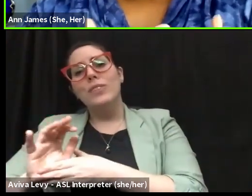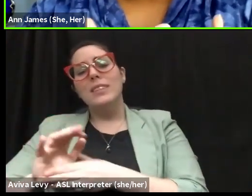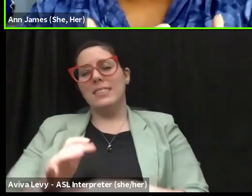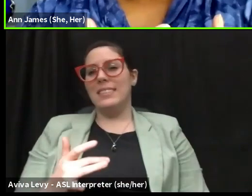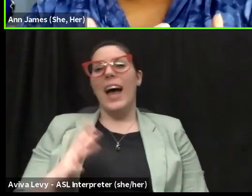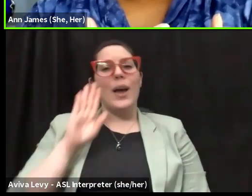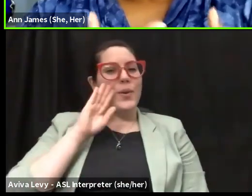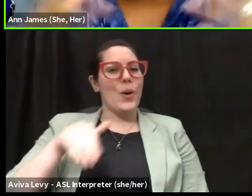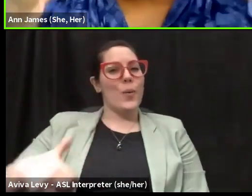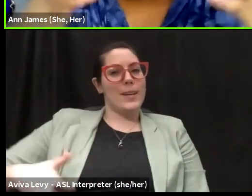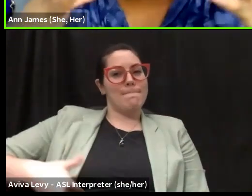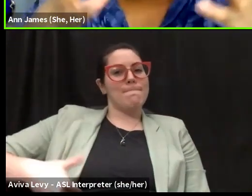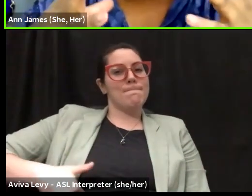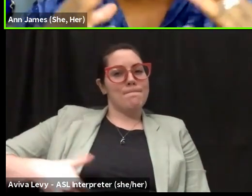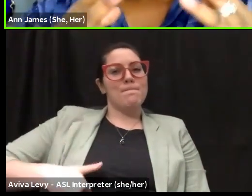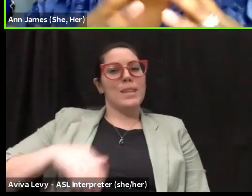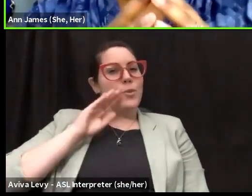be